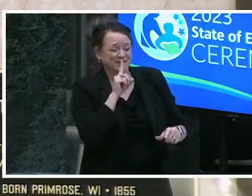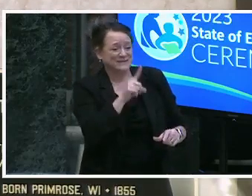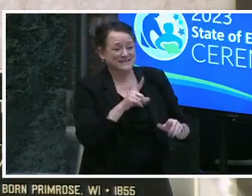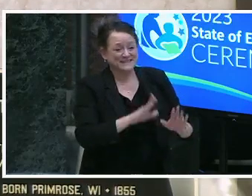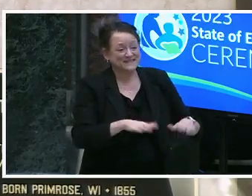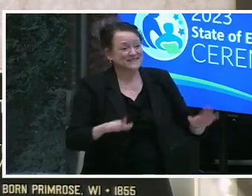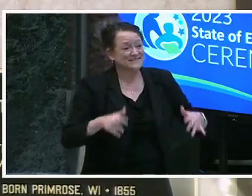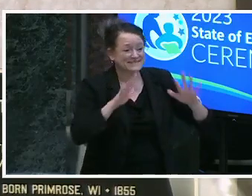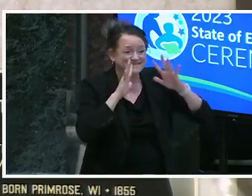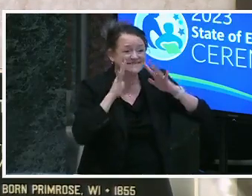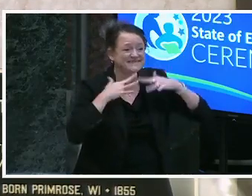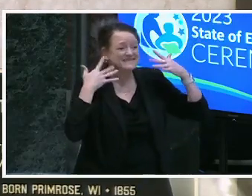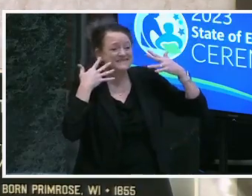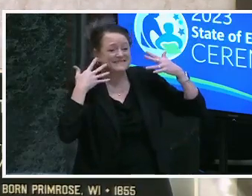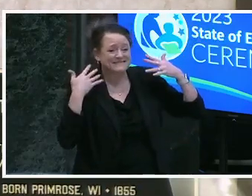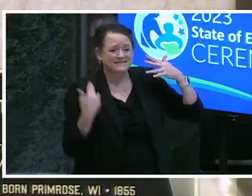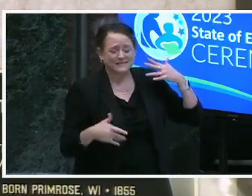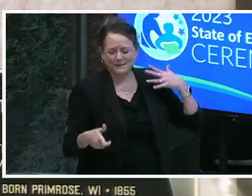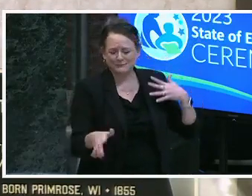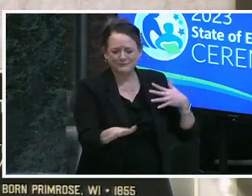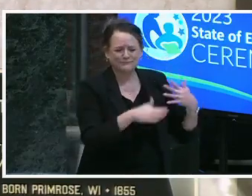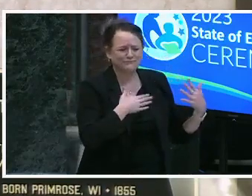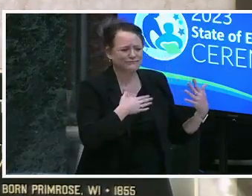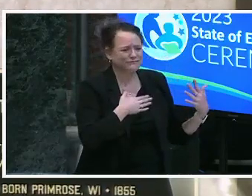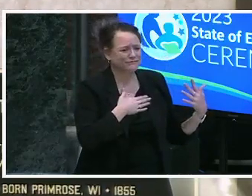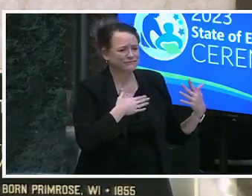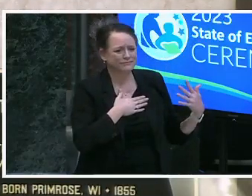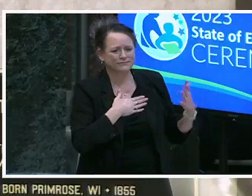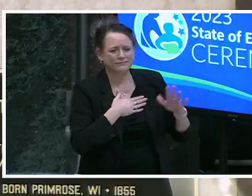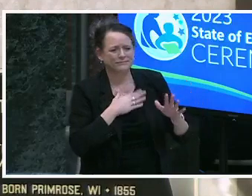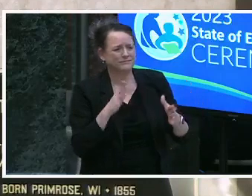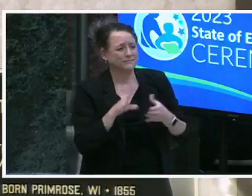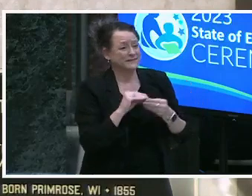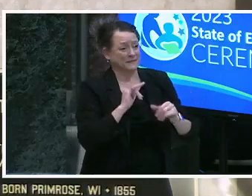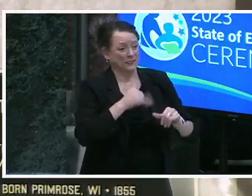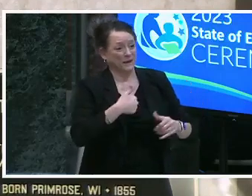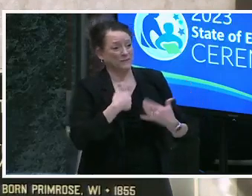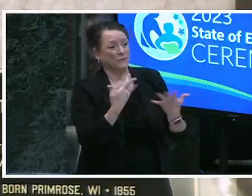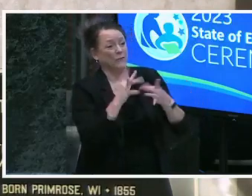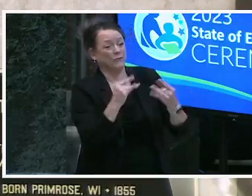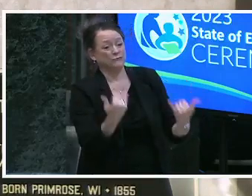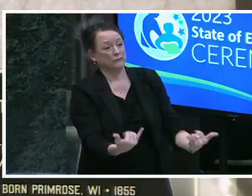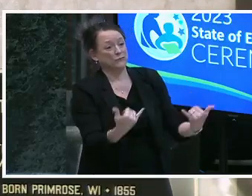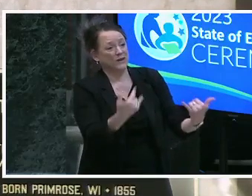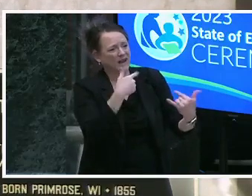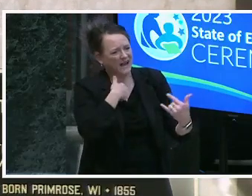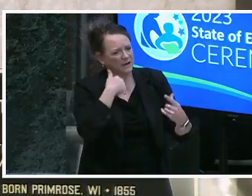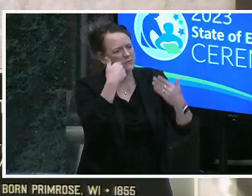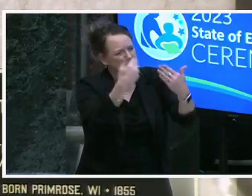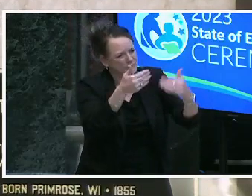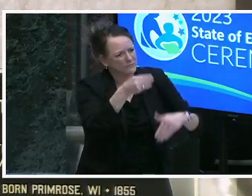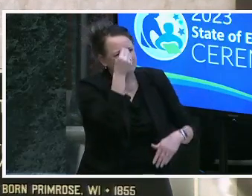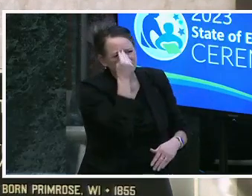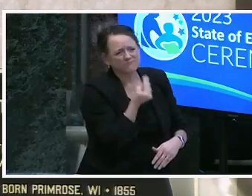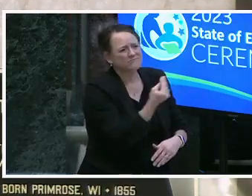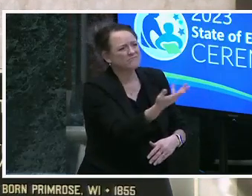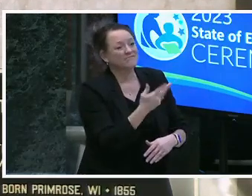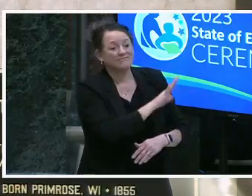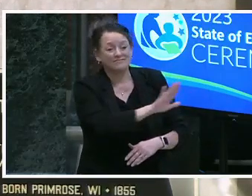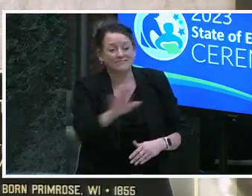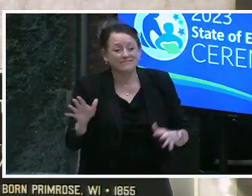fact, I think that's my message today. Their smiles, their courage, their joy,